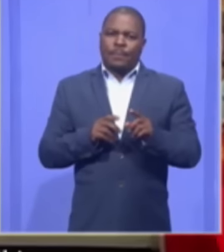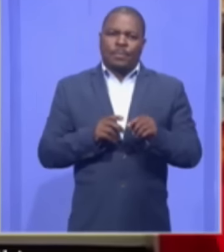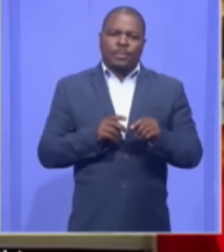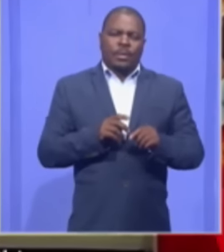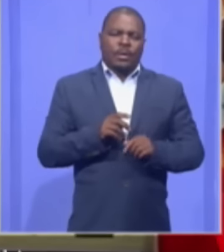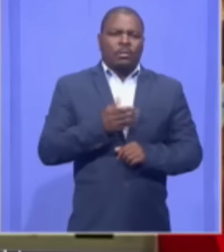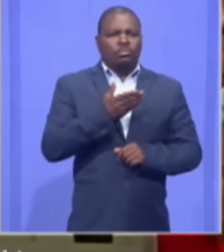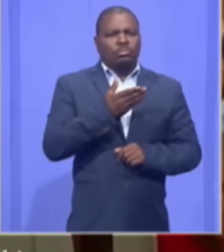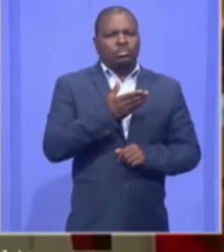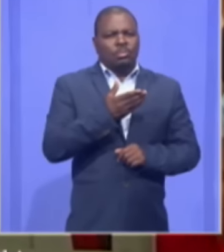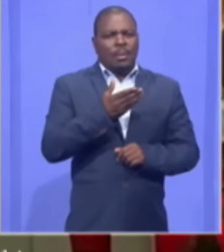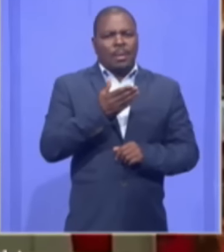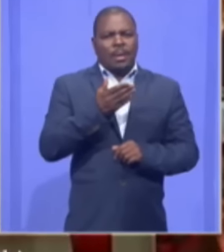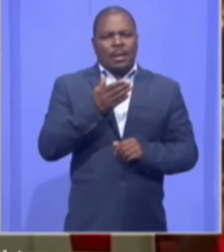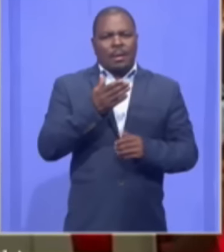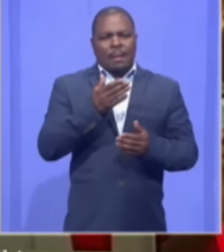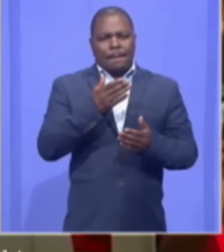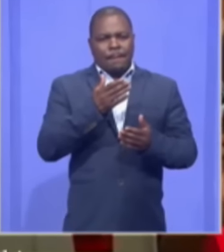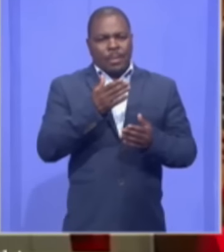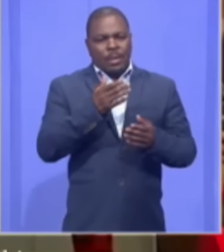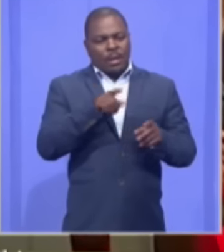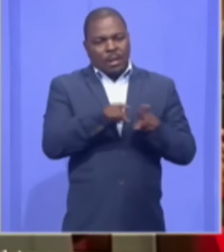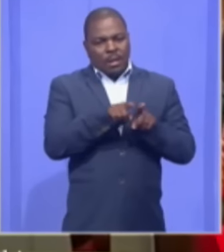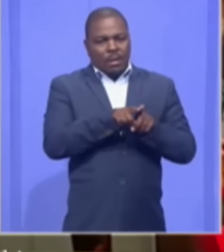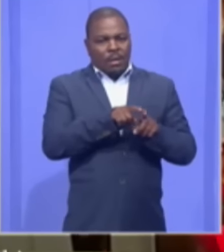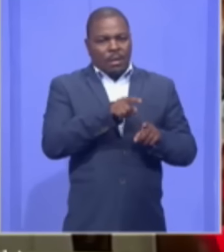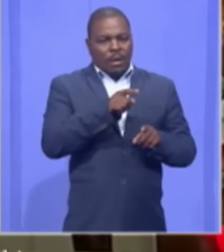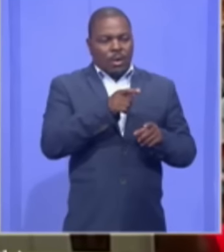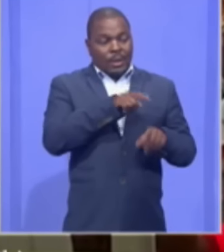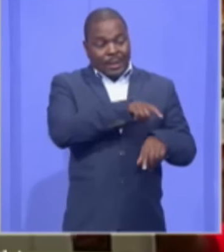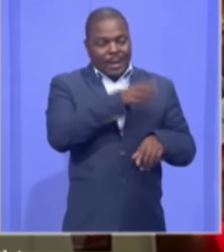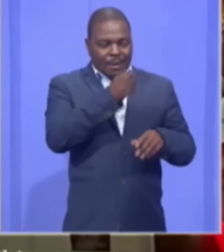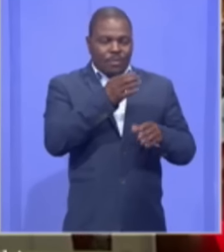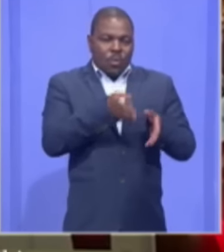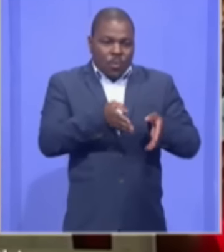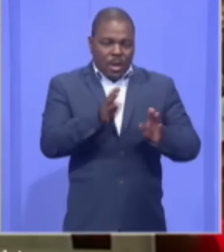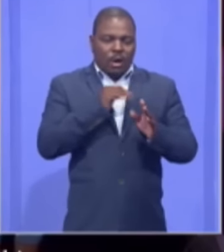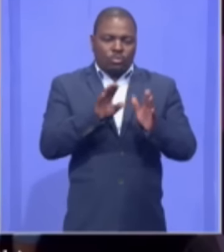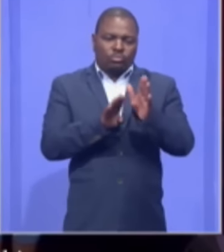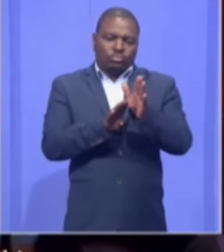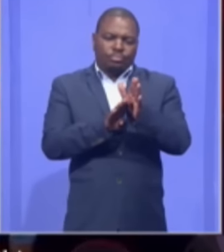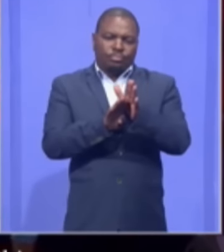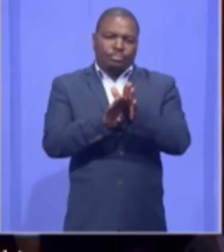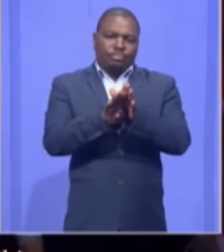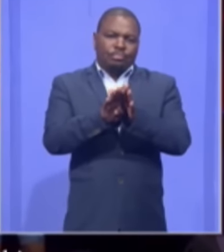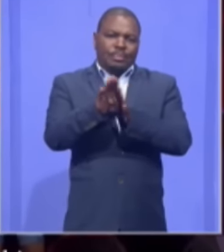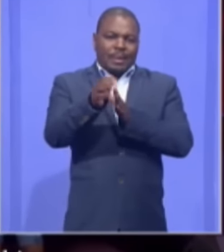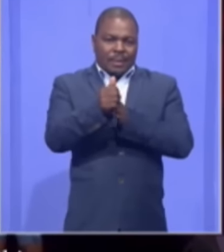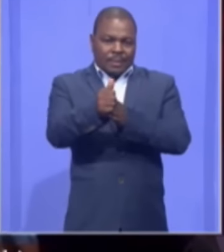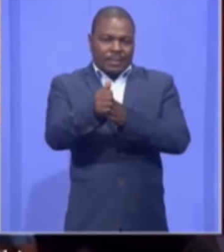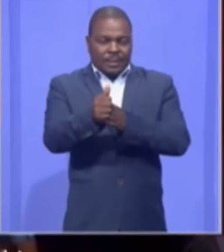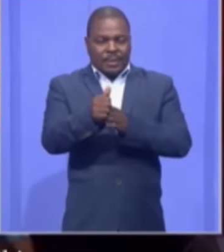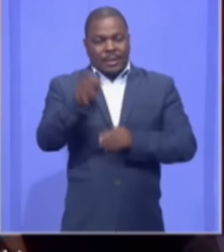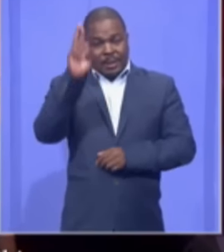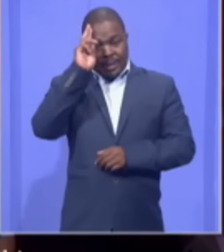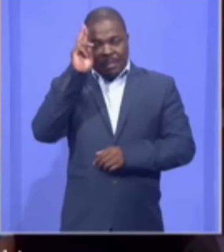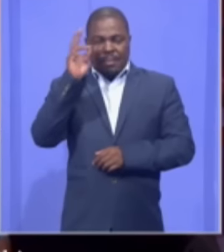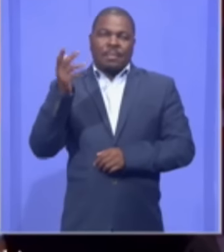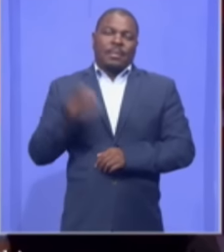this particular capacity ya go kana go developa the leaders o tlo go gola ka